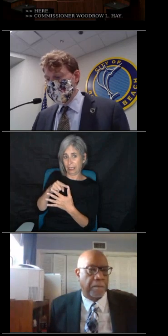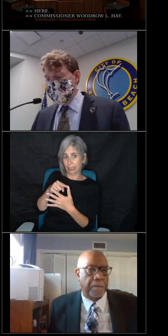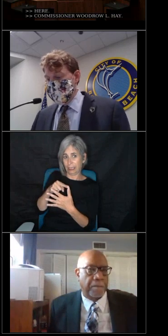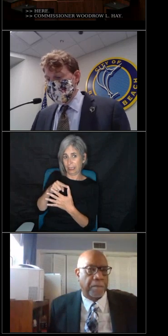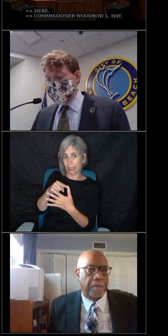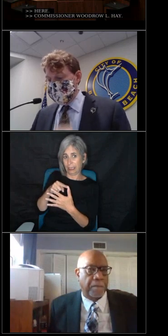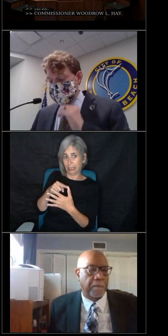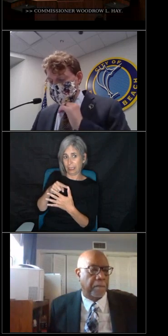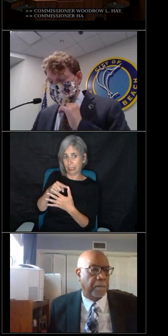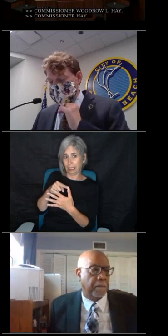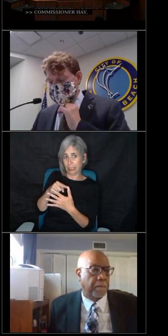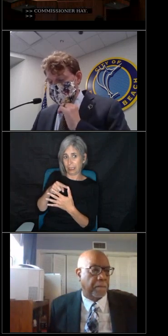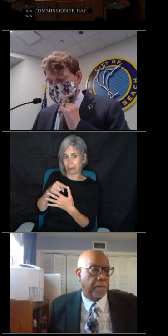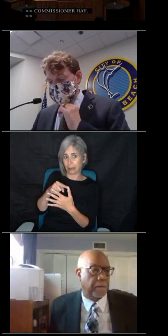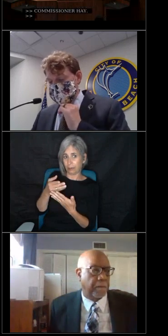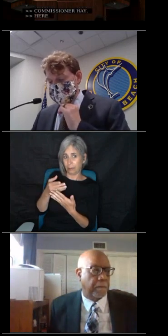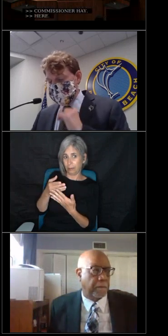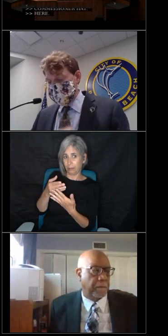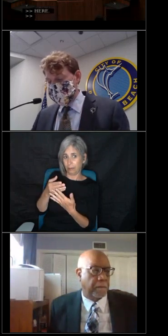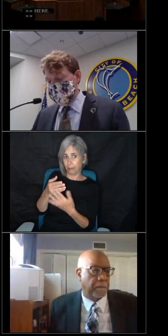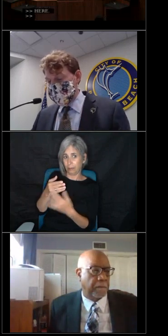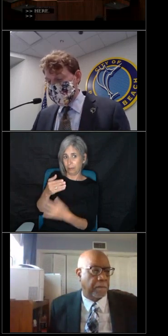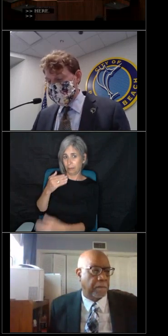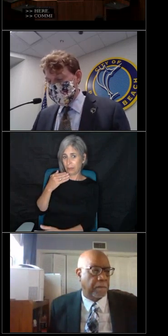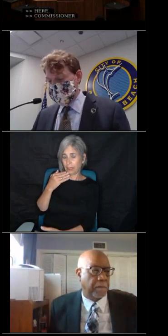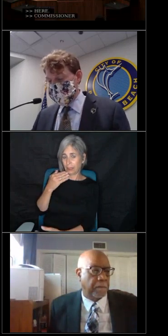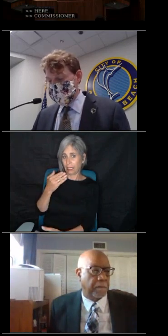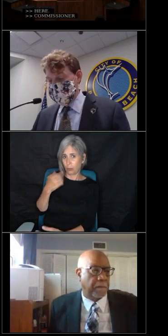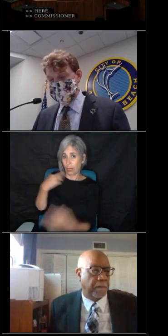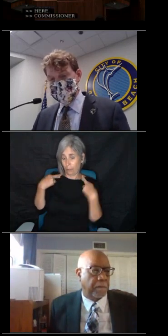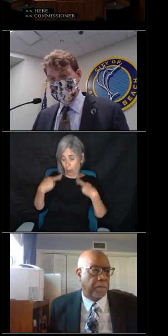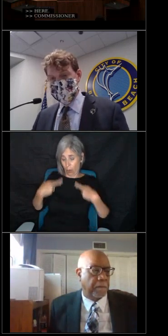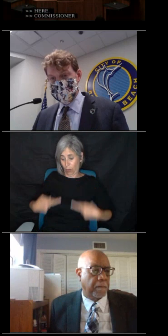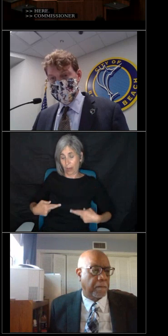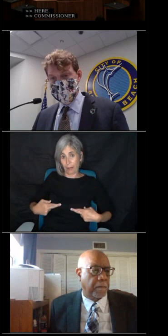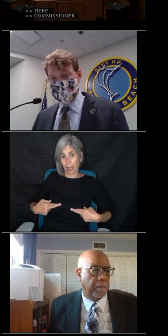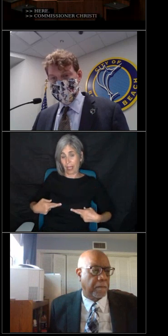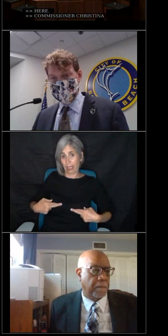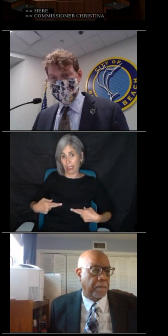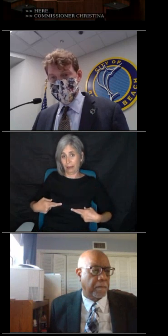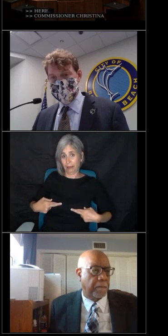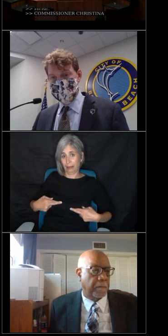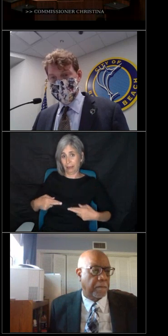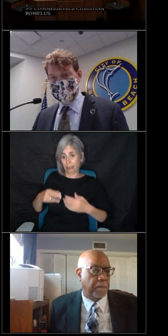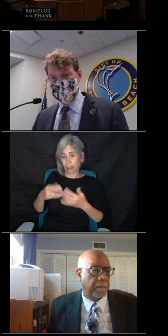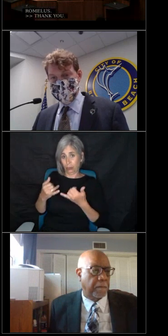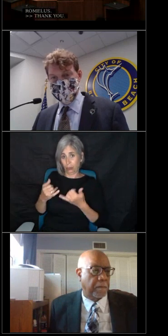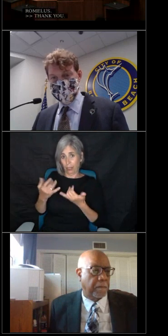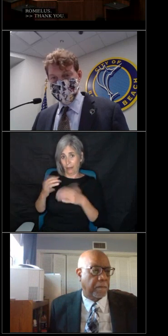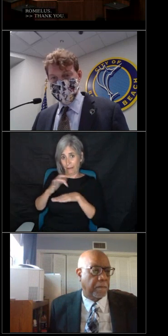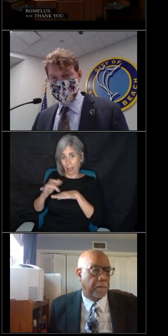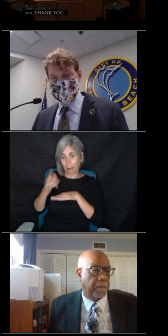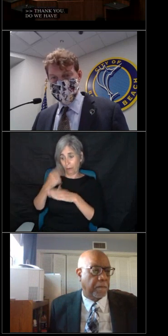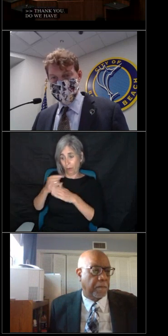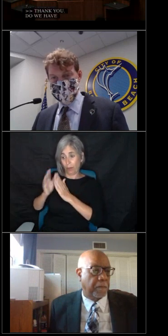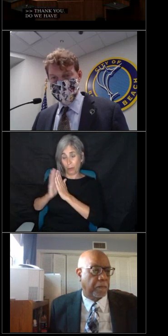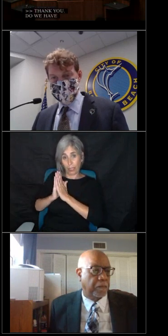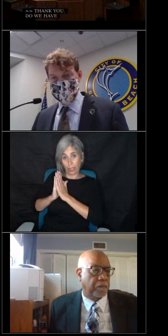Thank you. Do we have a Rabbi Dr. Solomon Rothstein available for the invocation?